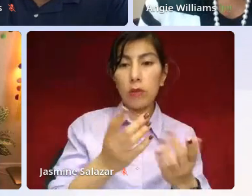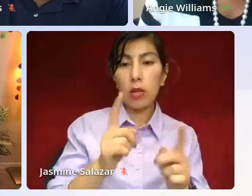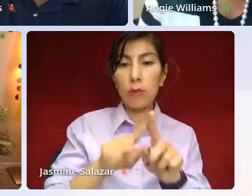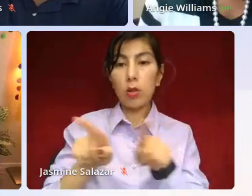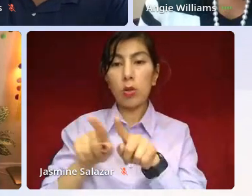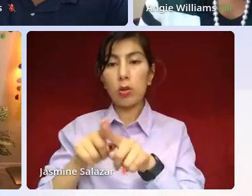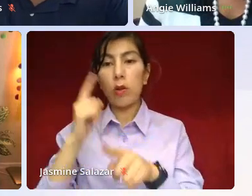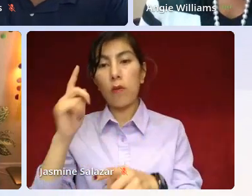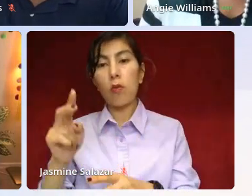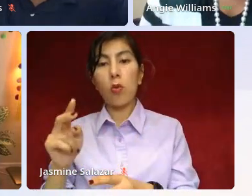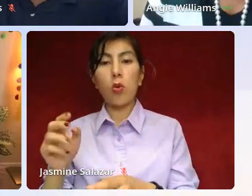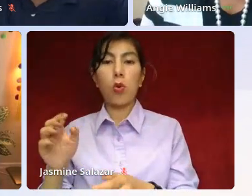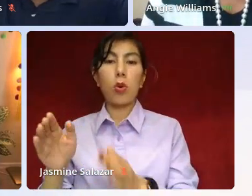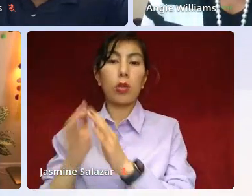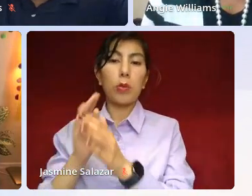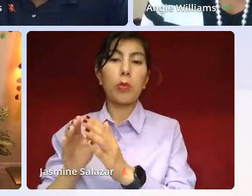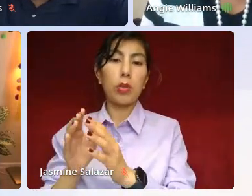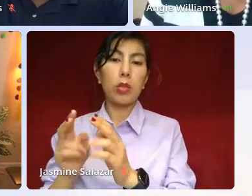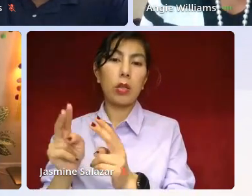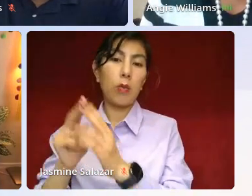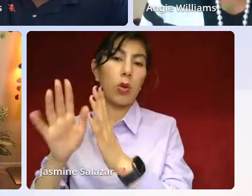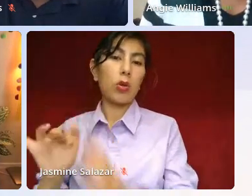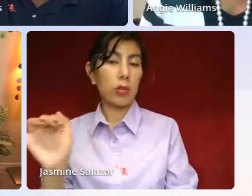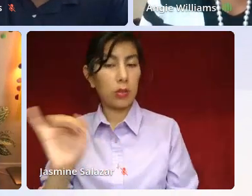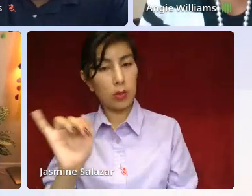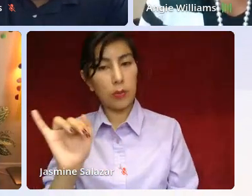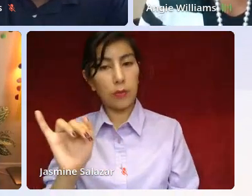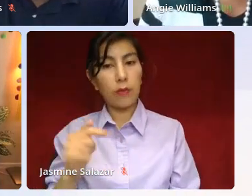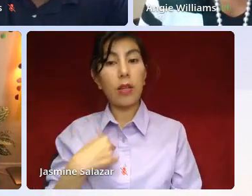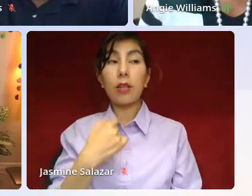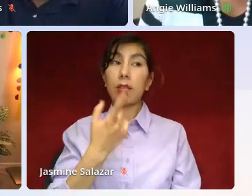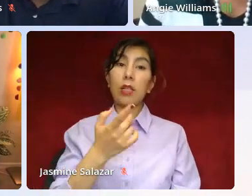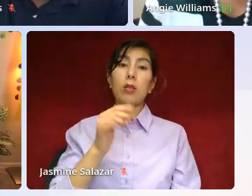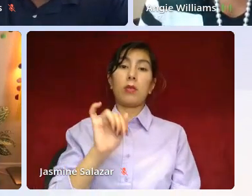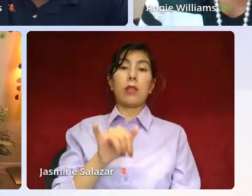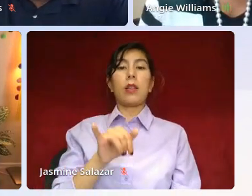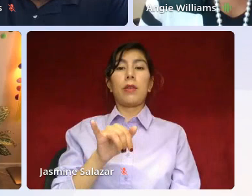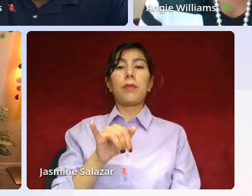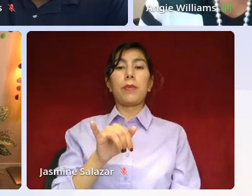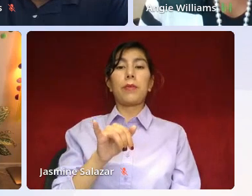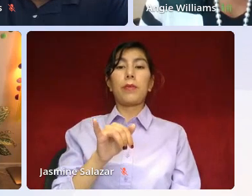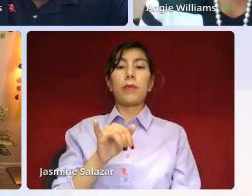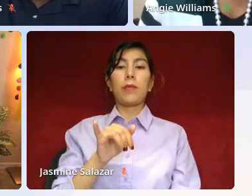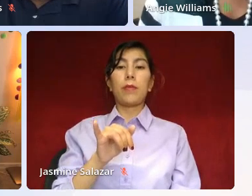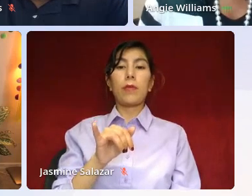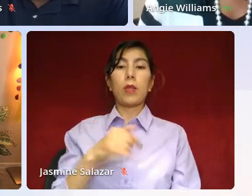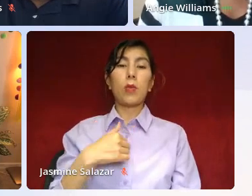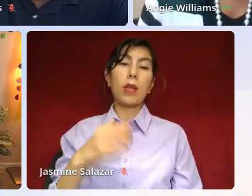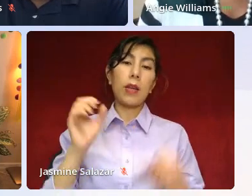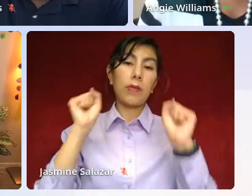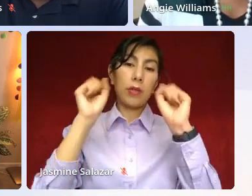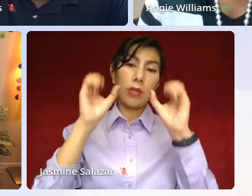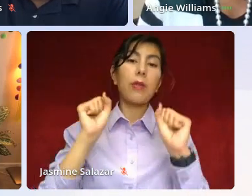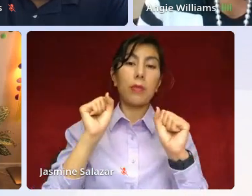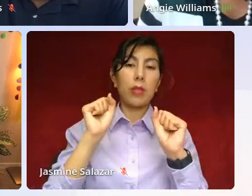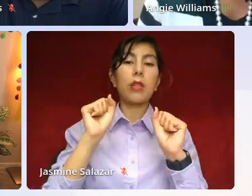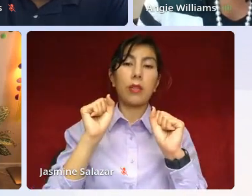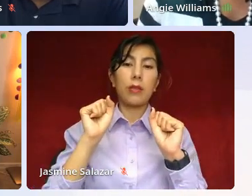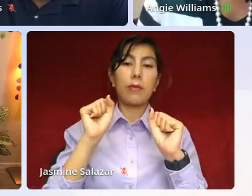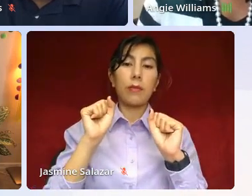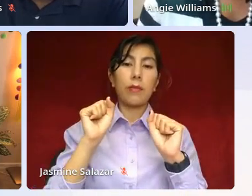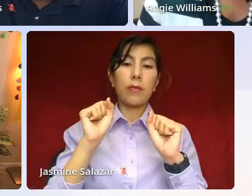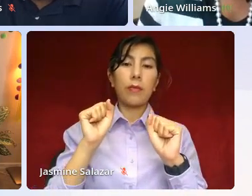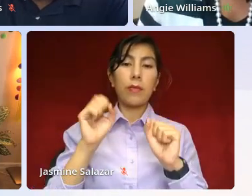community partners as well. I can tell you this, that we have an amazing